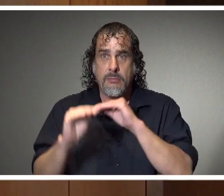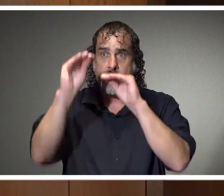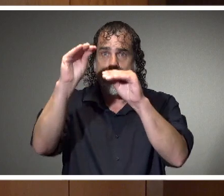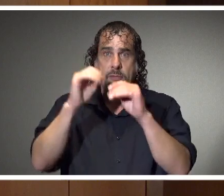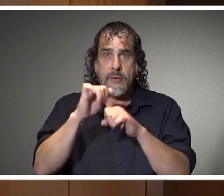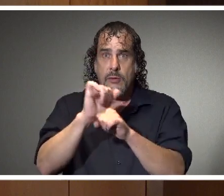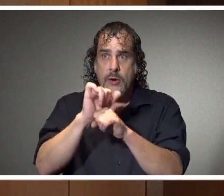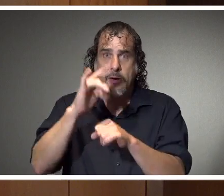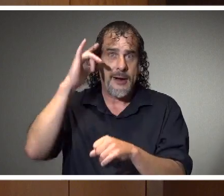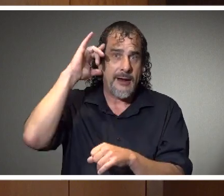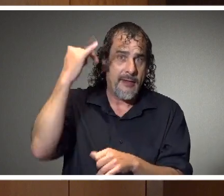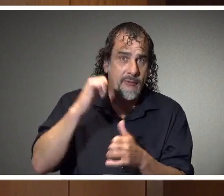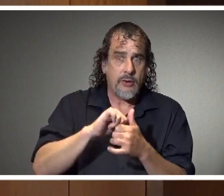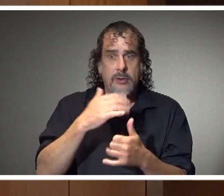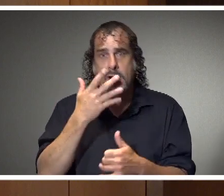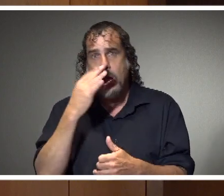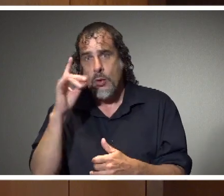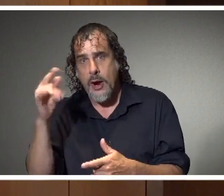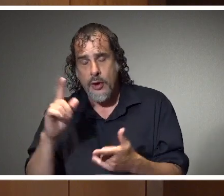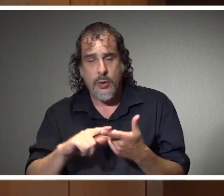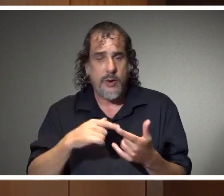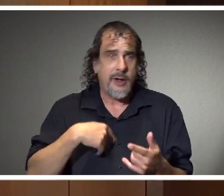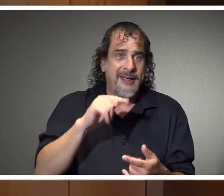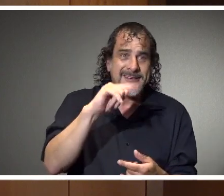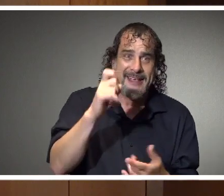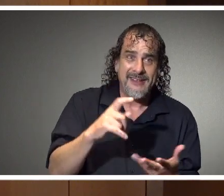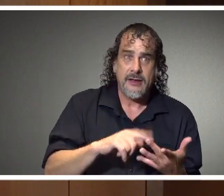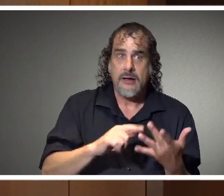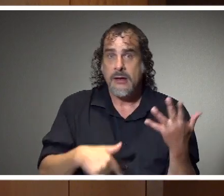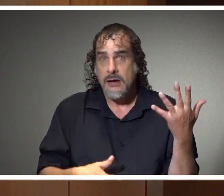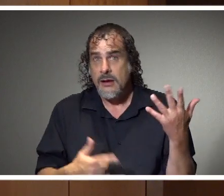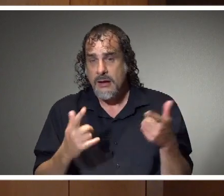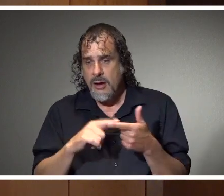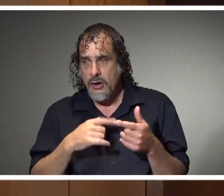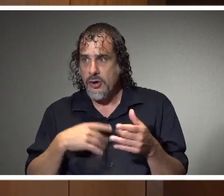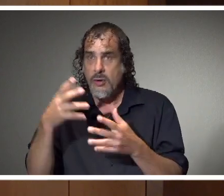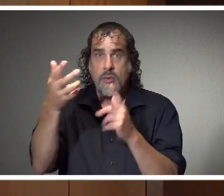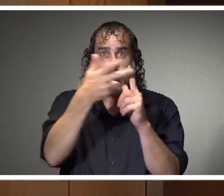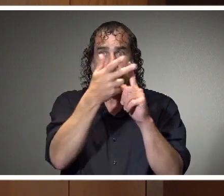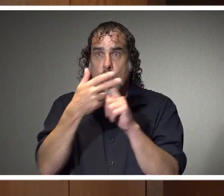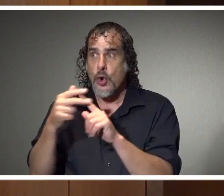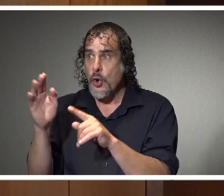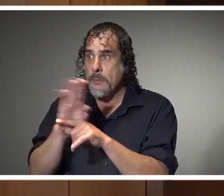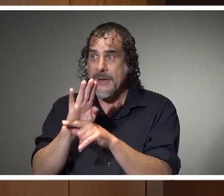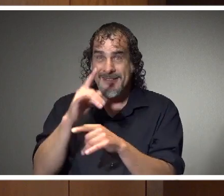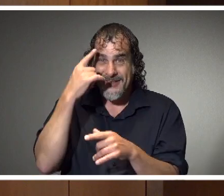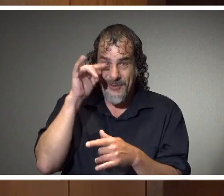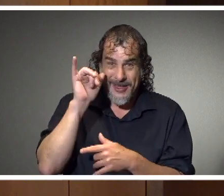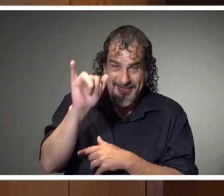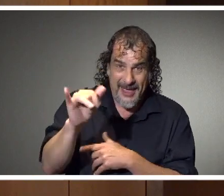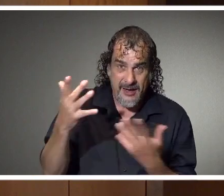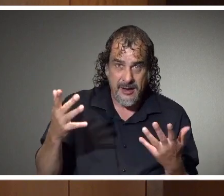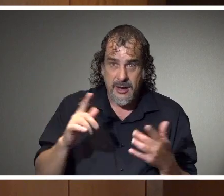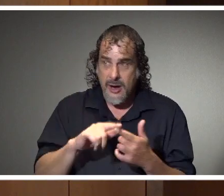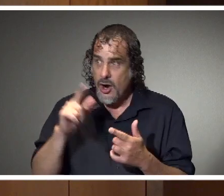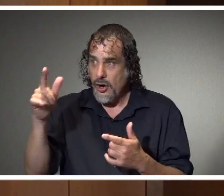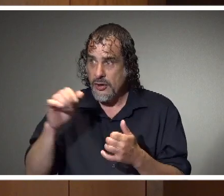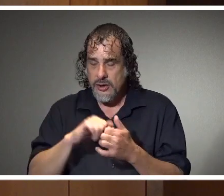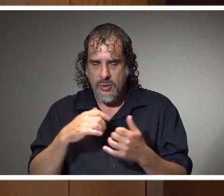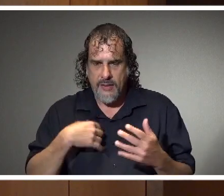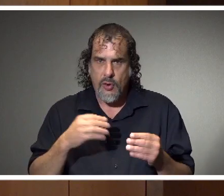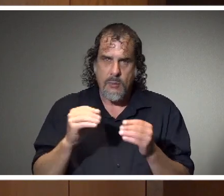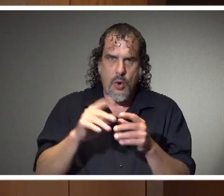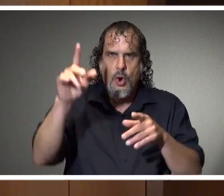California, Colorado, or Texas? Or do you plan to recruit companies to Mississippi? Or does your plan include more